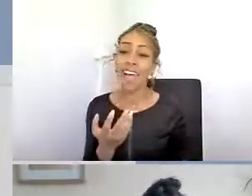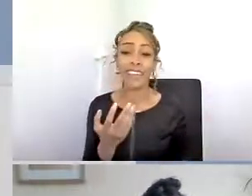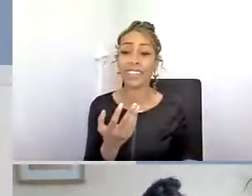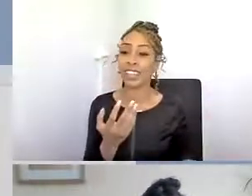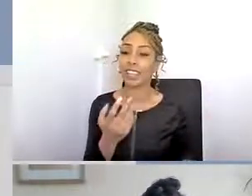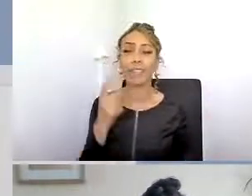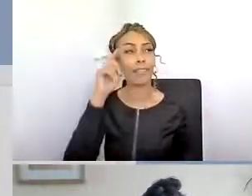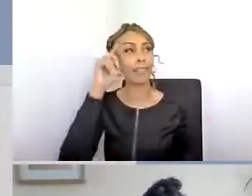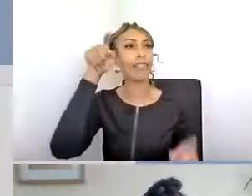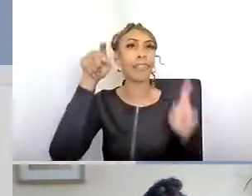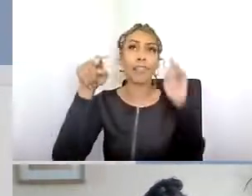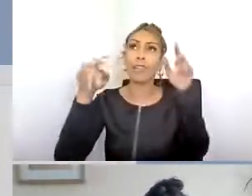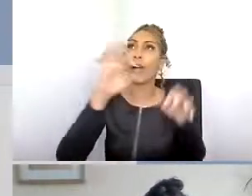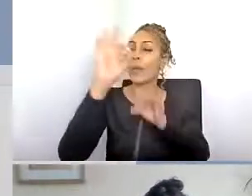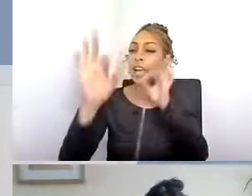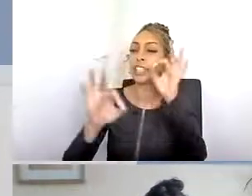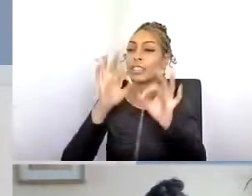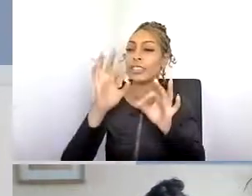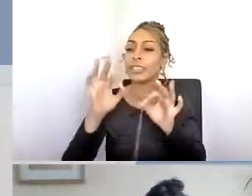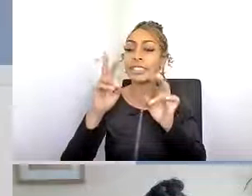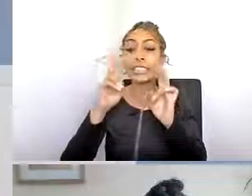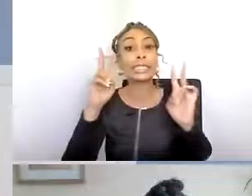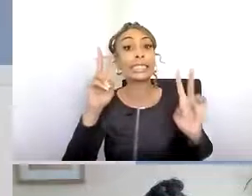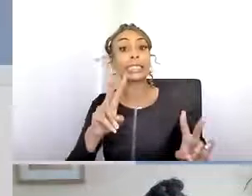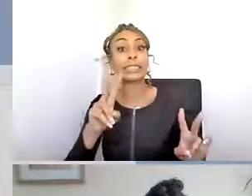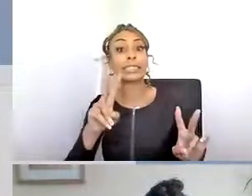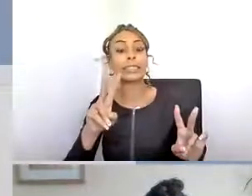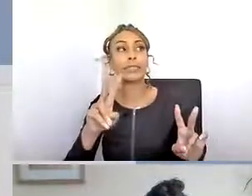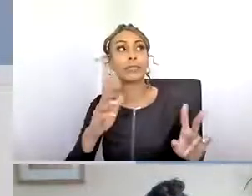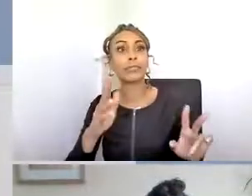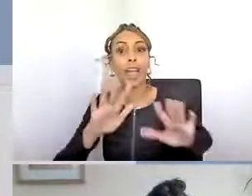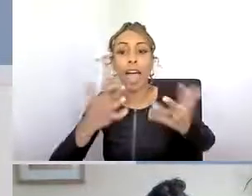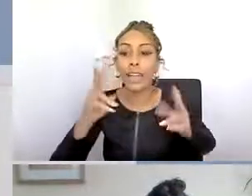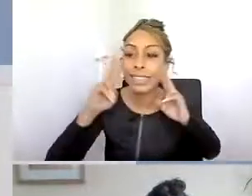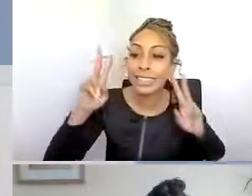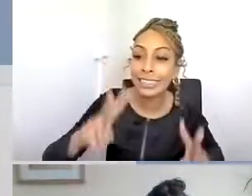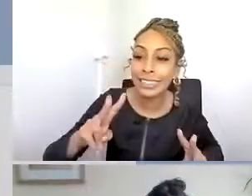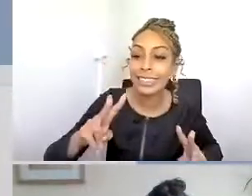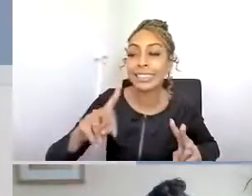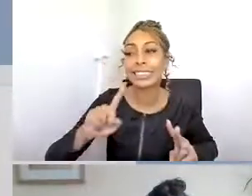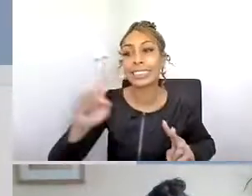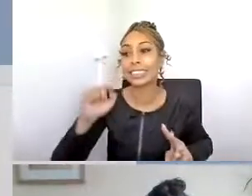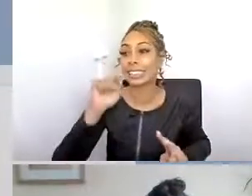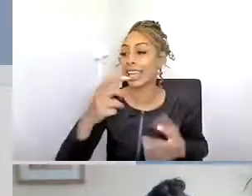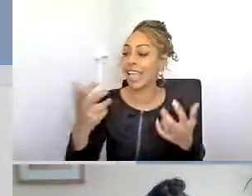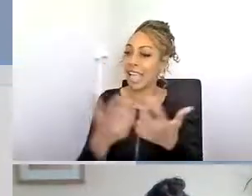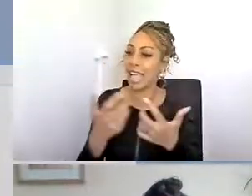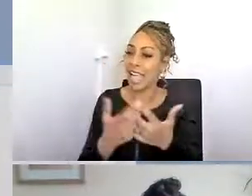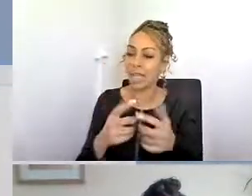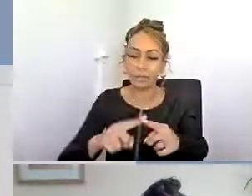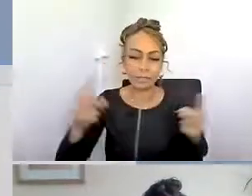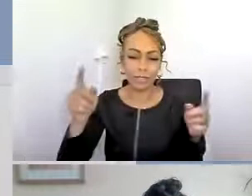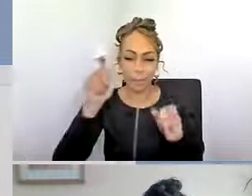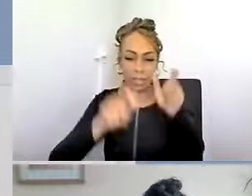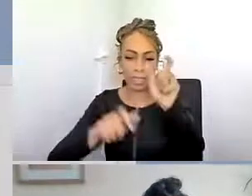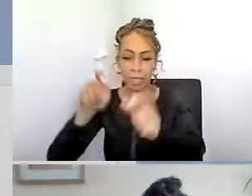raise questions about what is seen and what is unseen, and about how different people